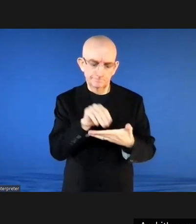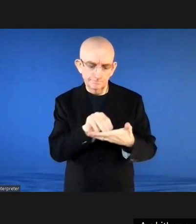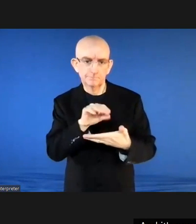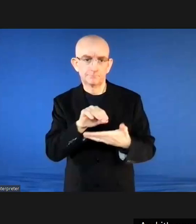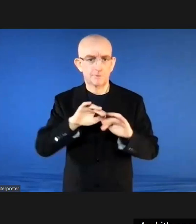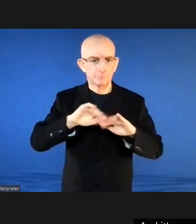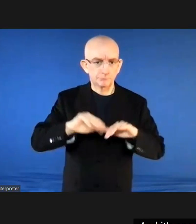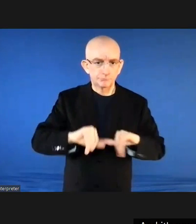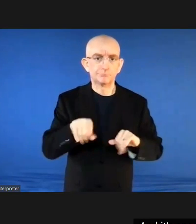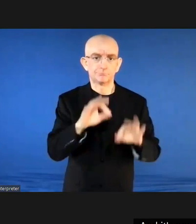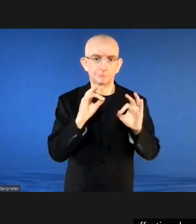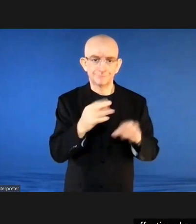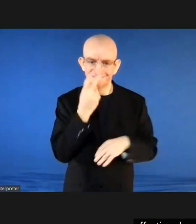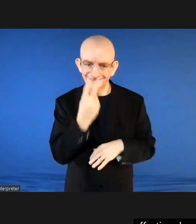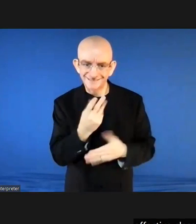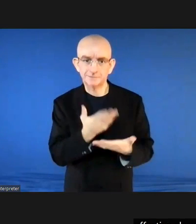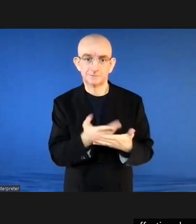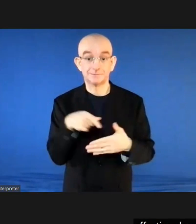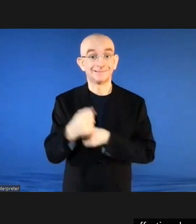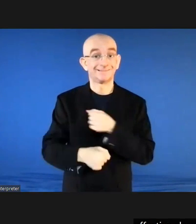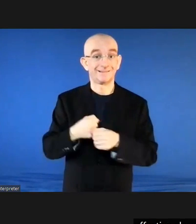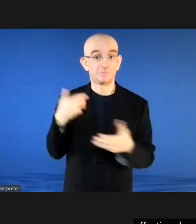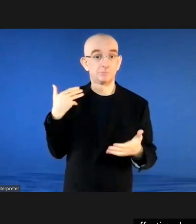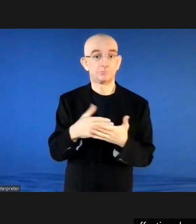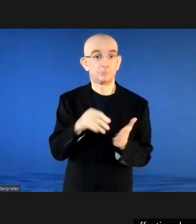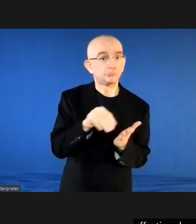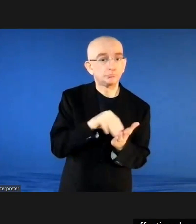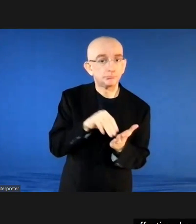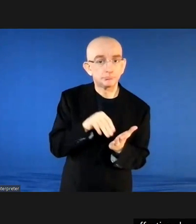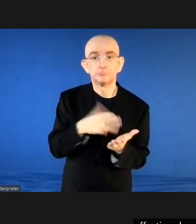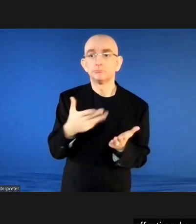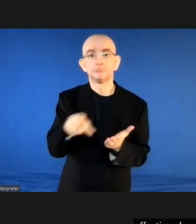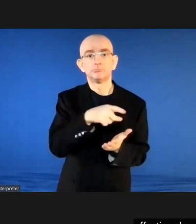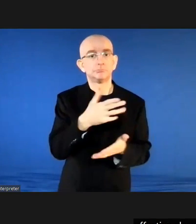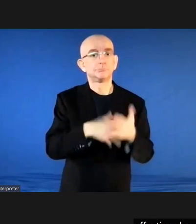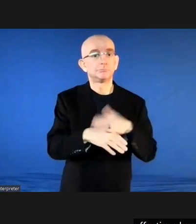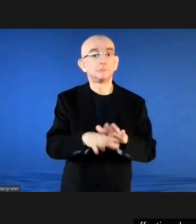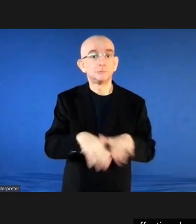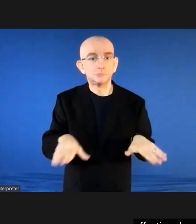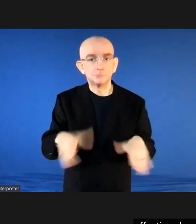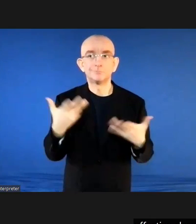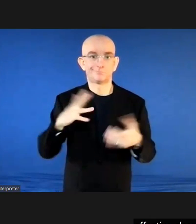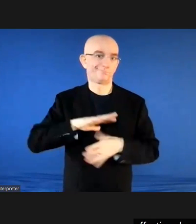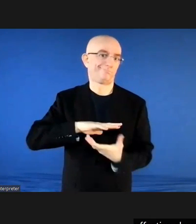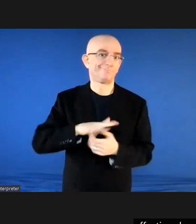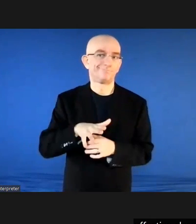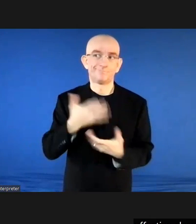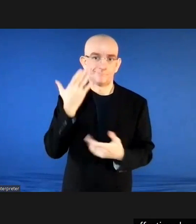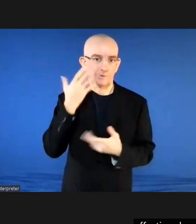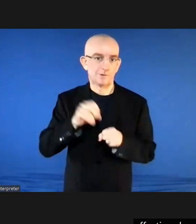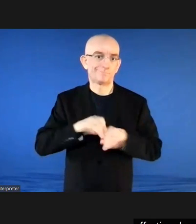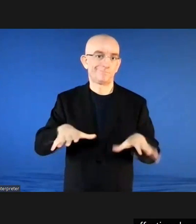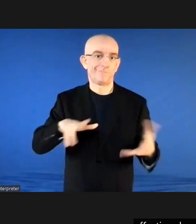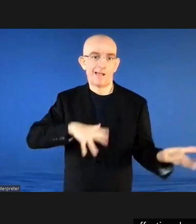in the pandemic. And again, it took a broad approach, so covering issues that are covered in your report, like